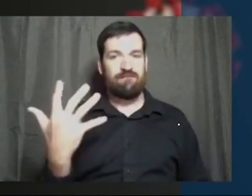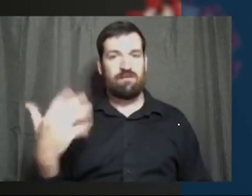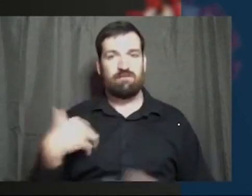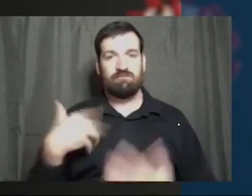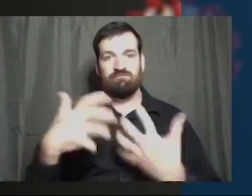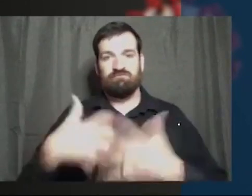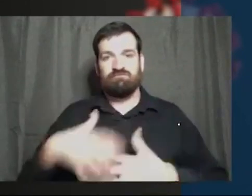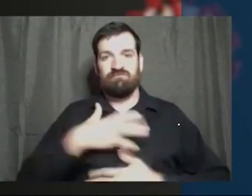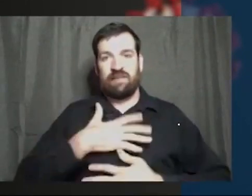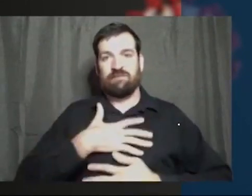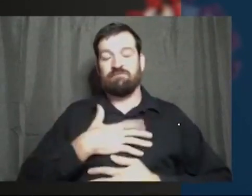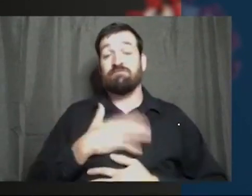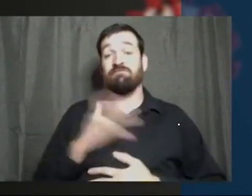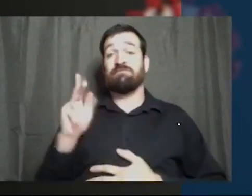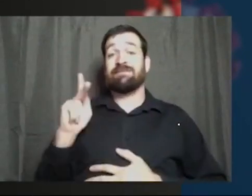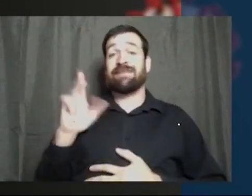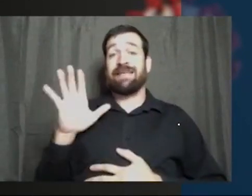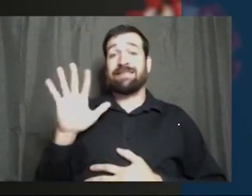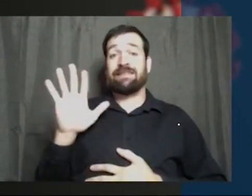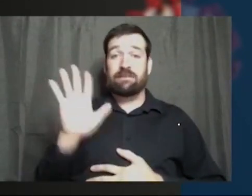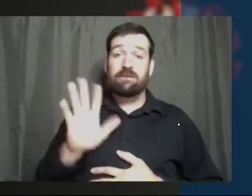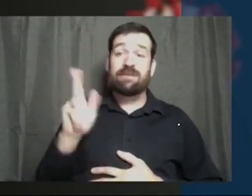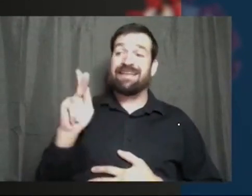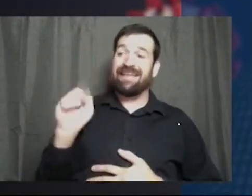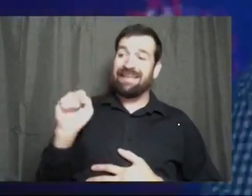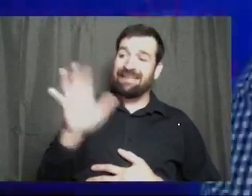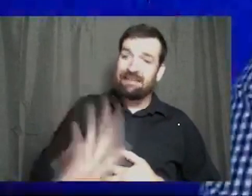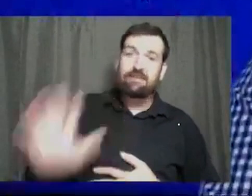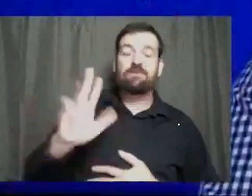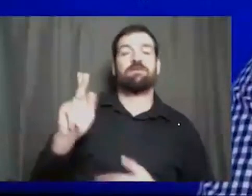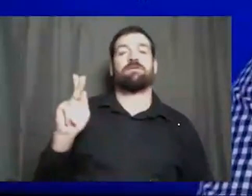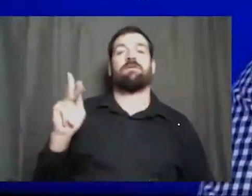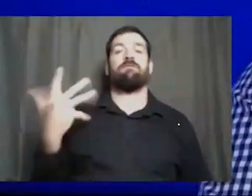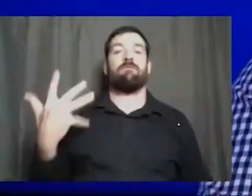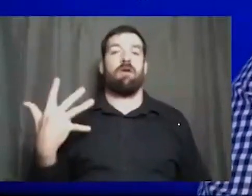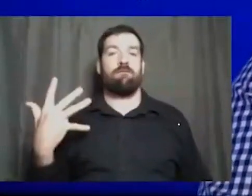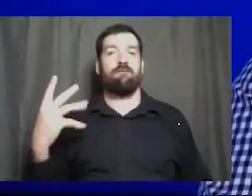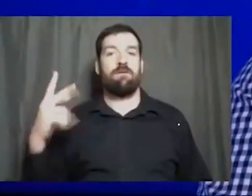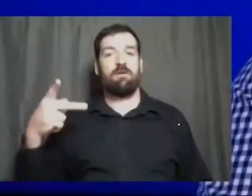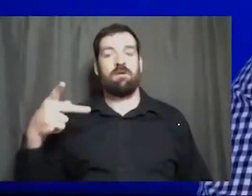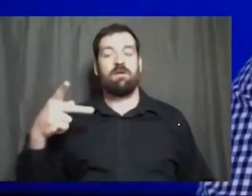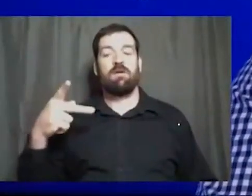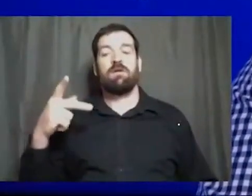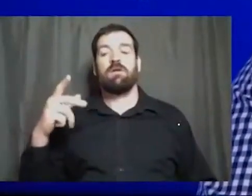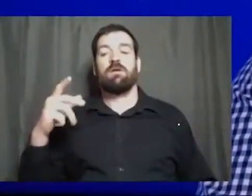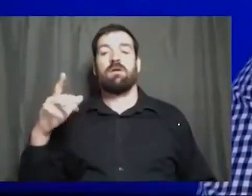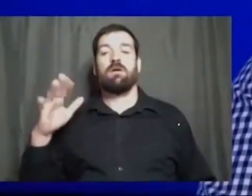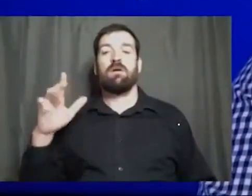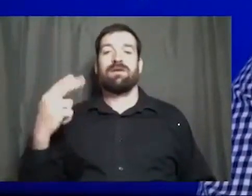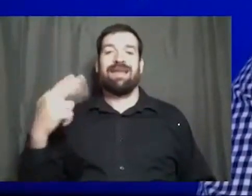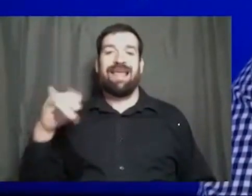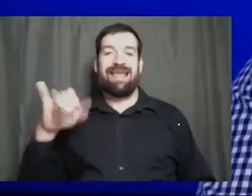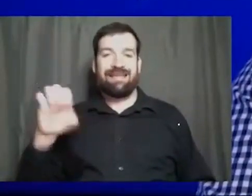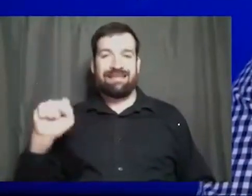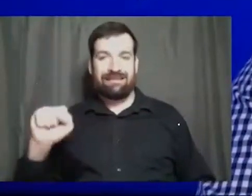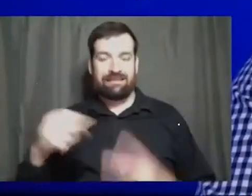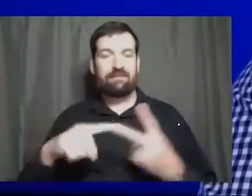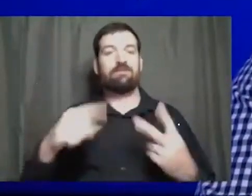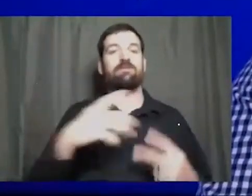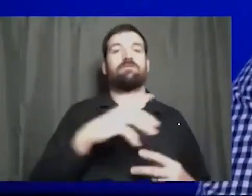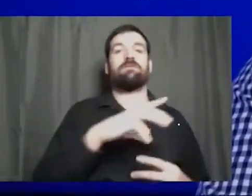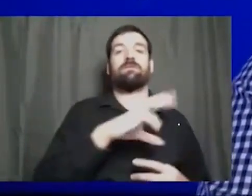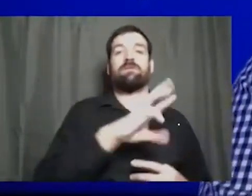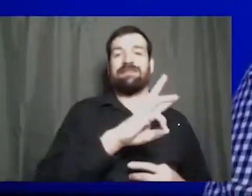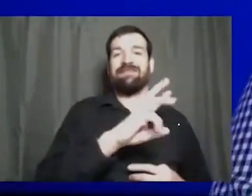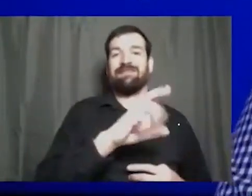see 5 patients at Hays and 2 at Great Bend. So increases all around over the weekend from what